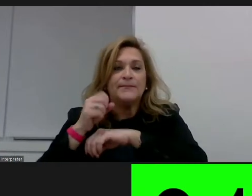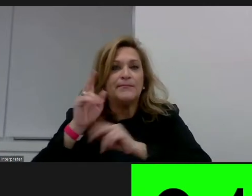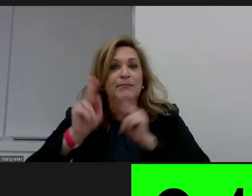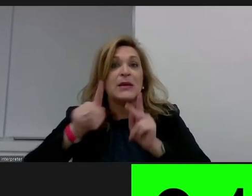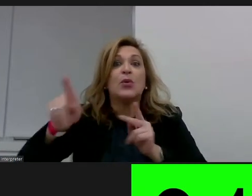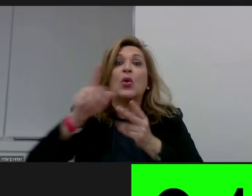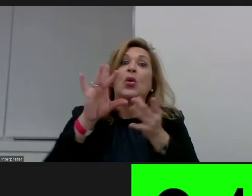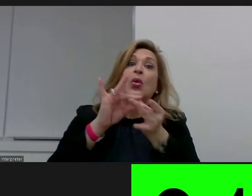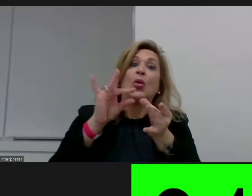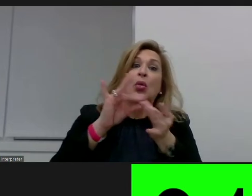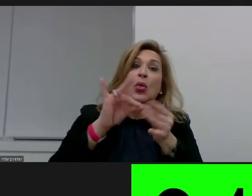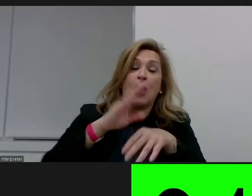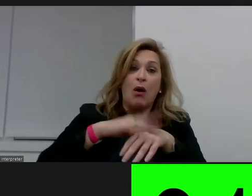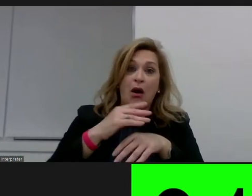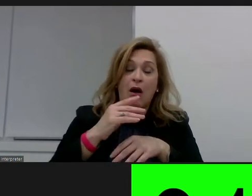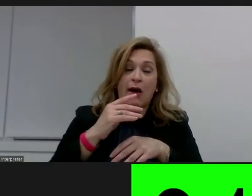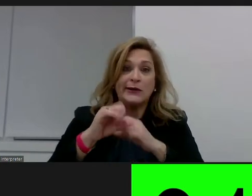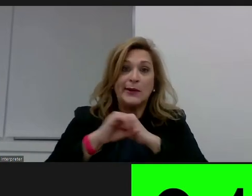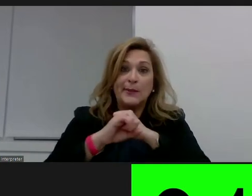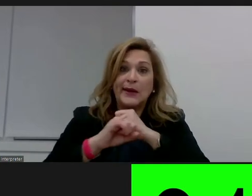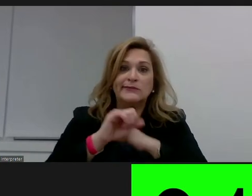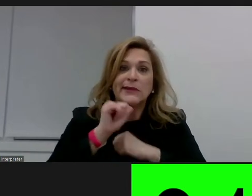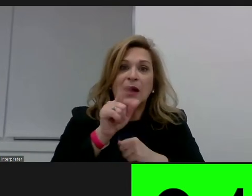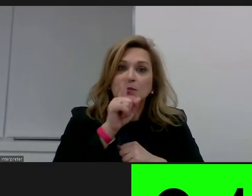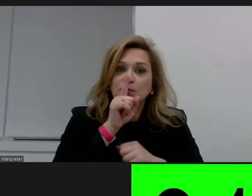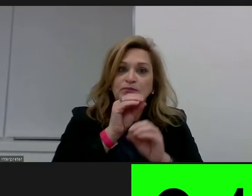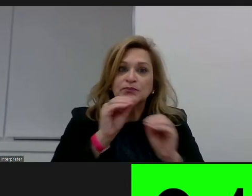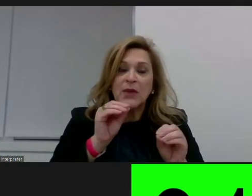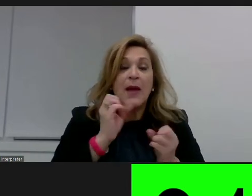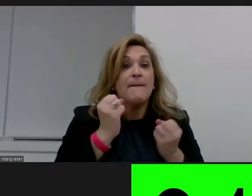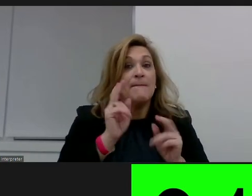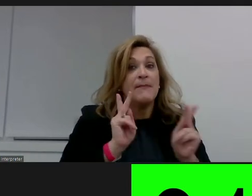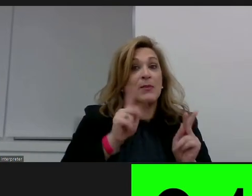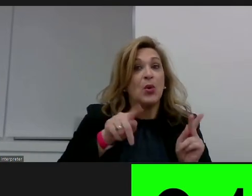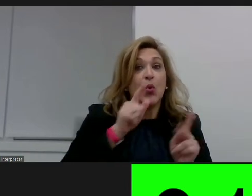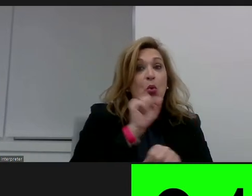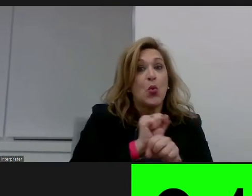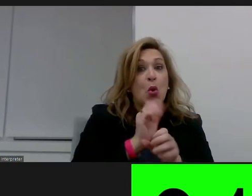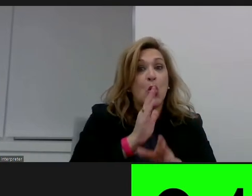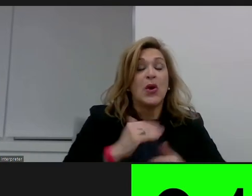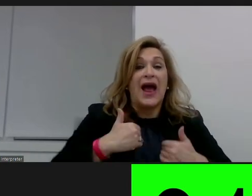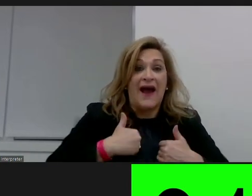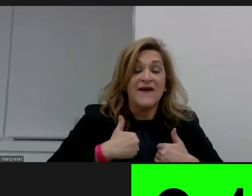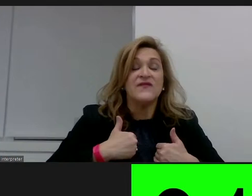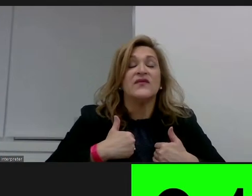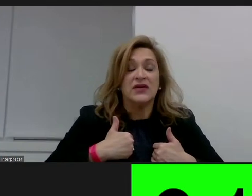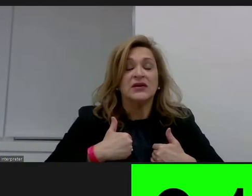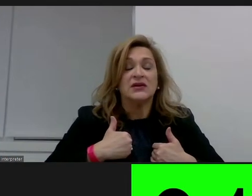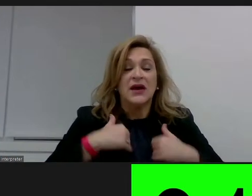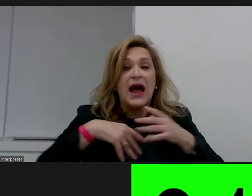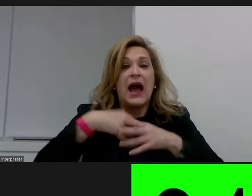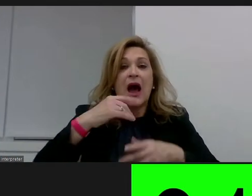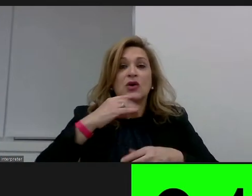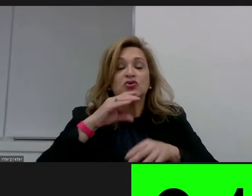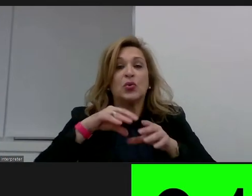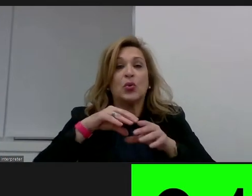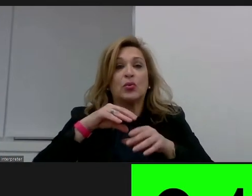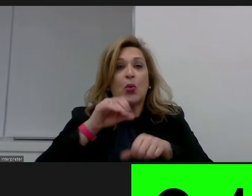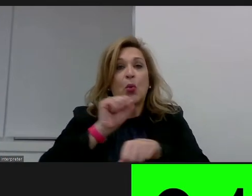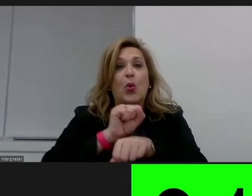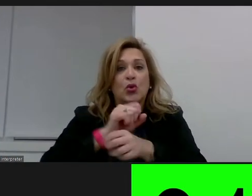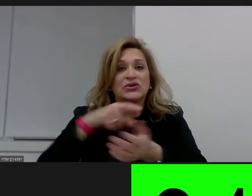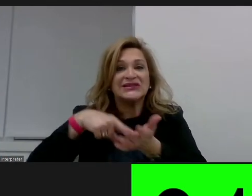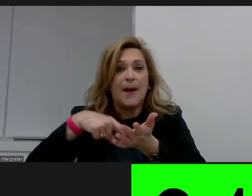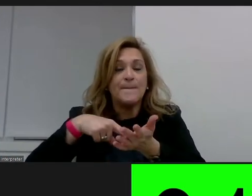out. Many of our workers are out on workers' compensation or even have controverted cases due to this fact.